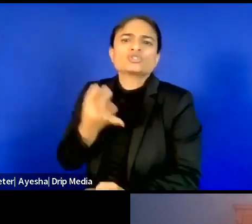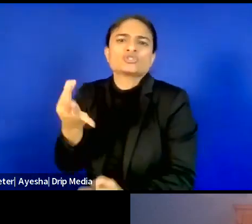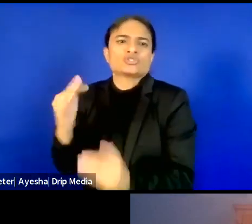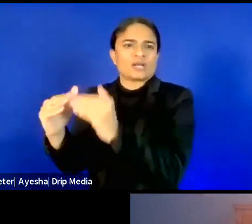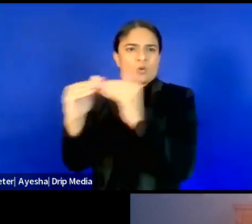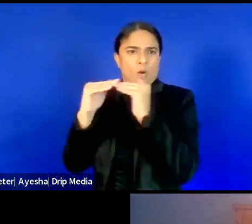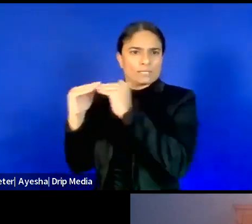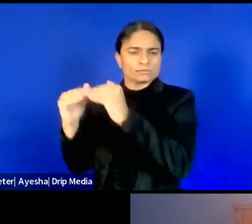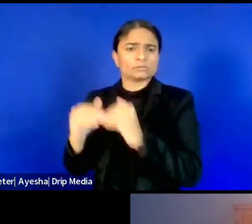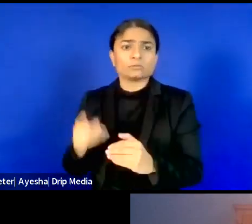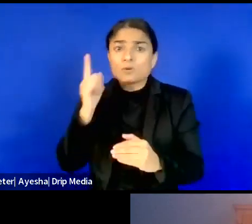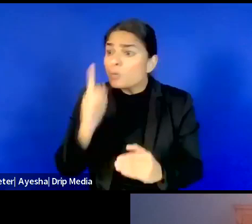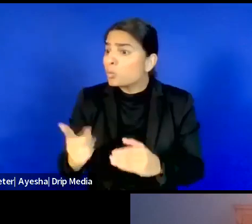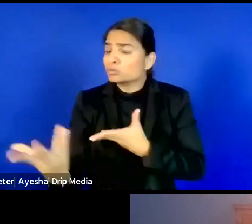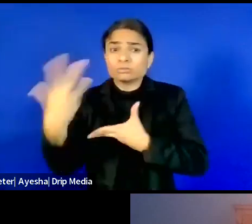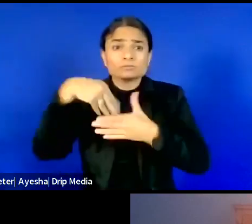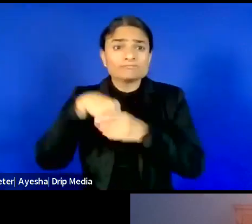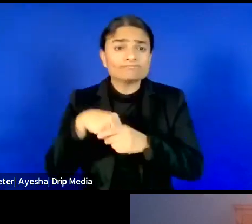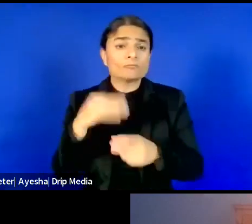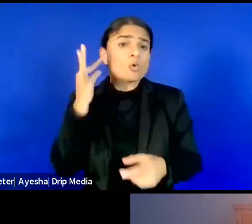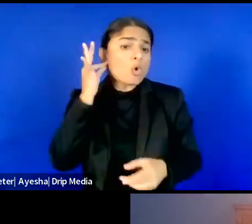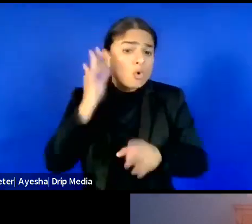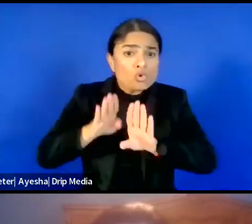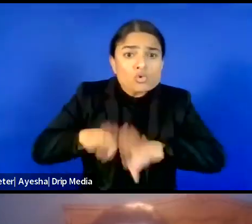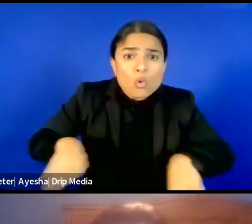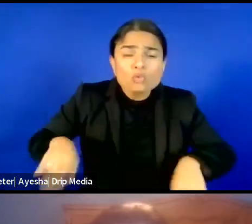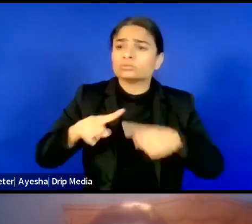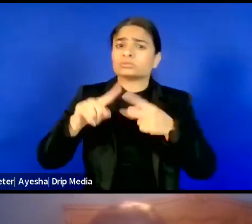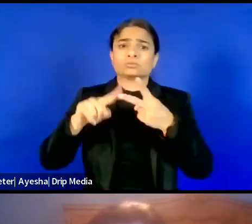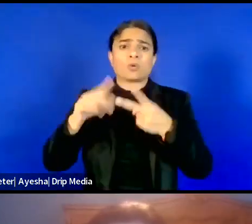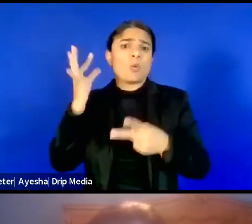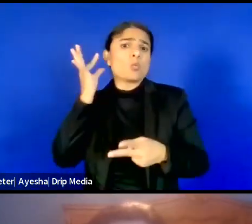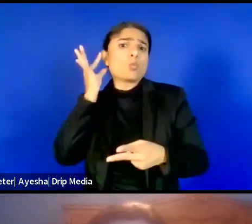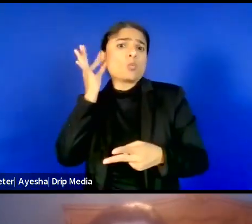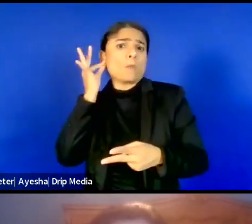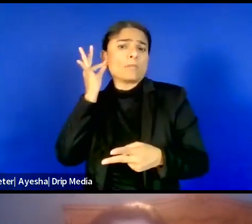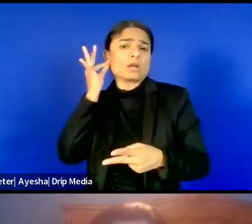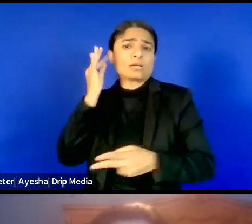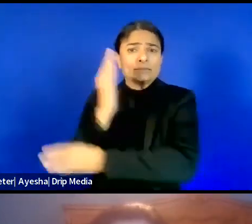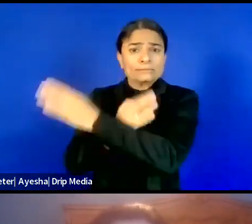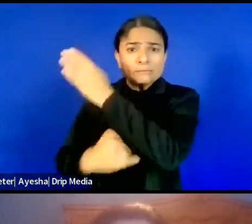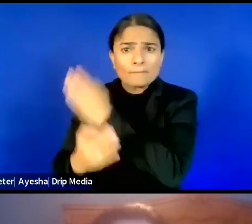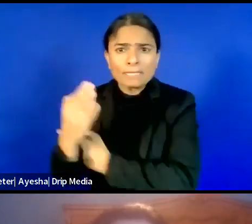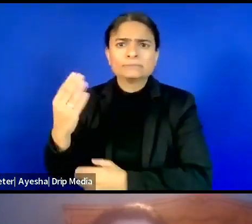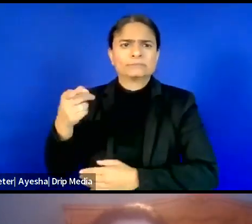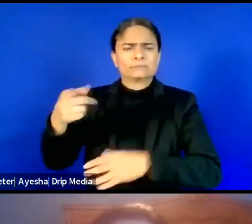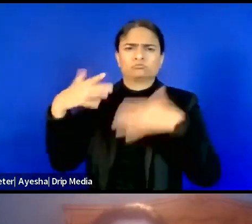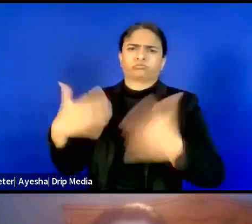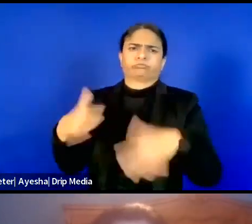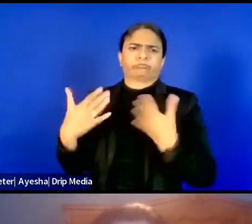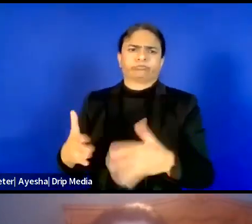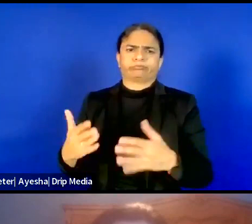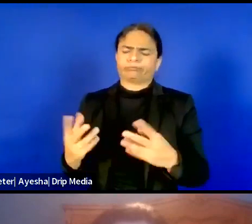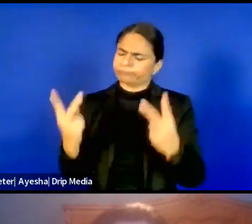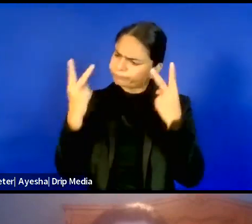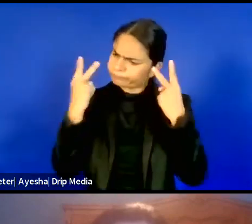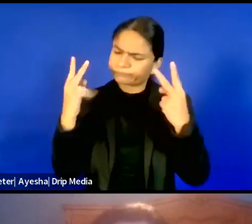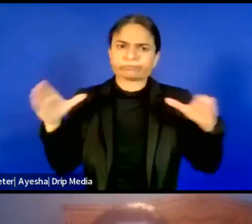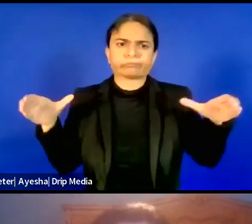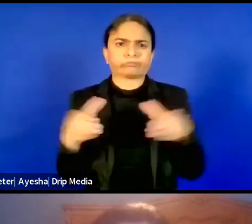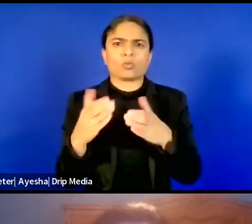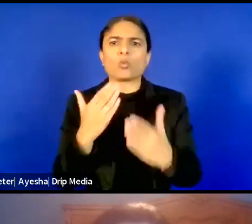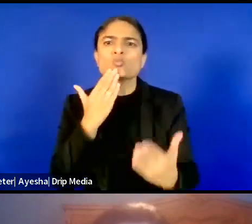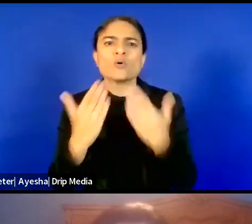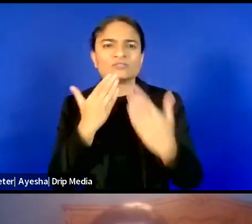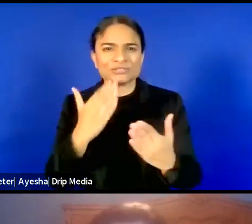know, girls and women with disabilities are a large part of the global population, and they need to be centered in these conversations